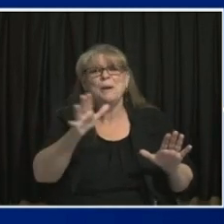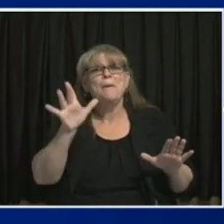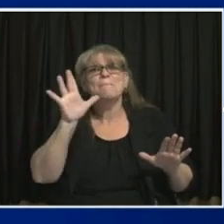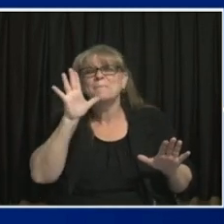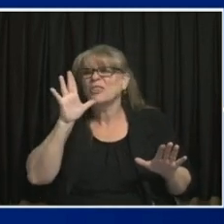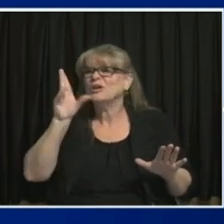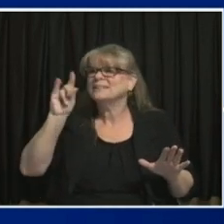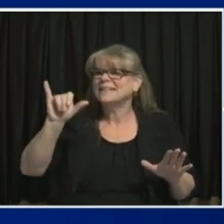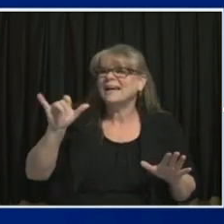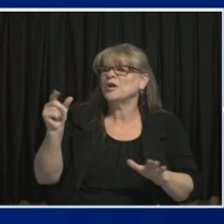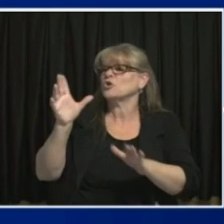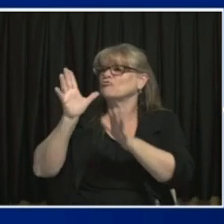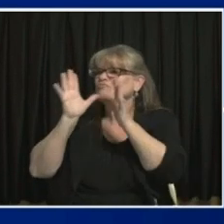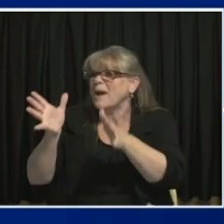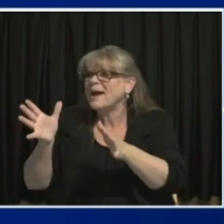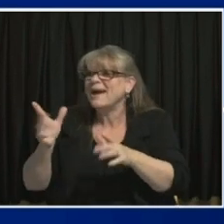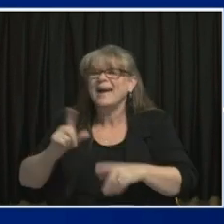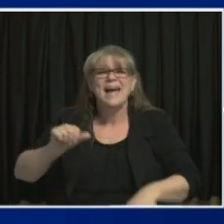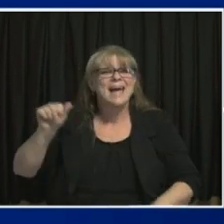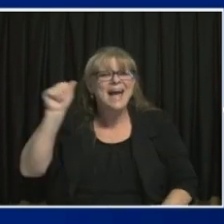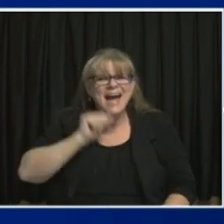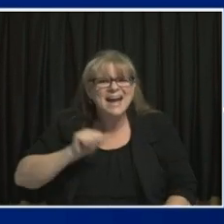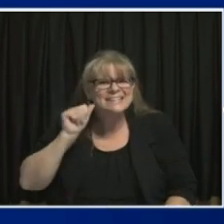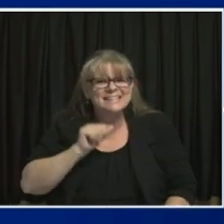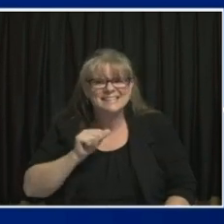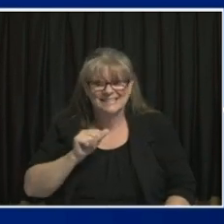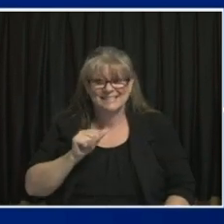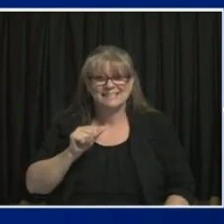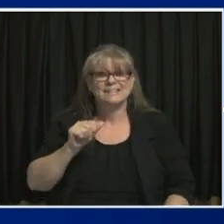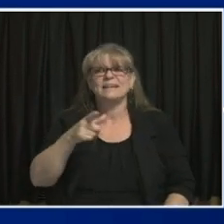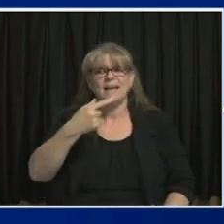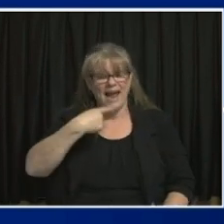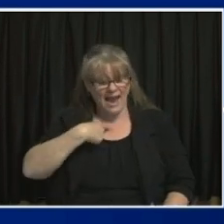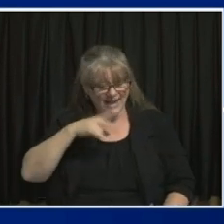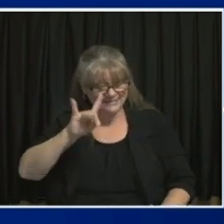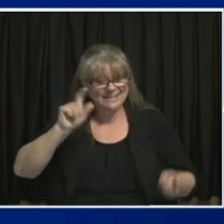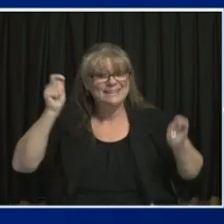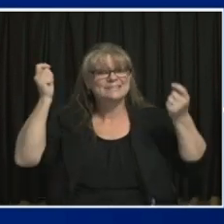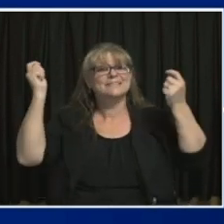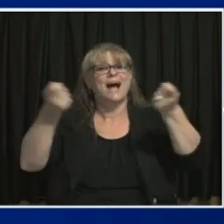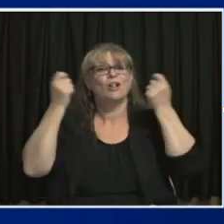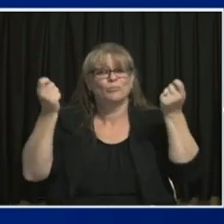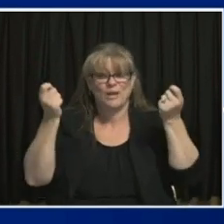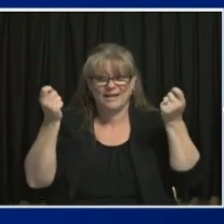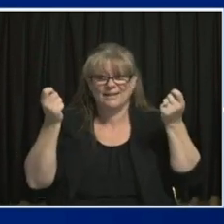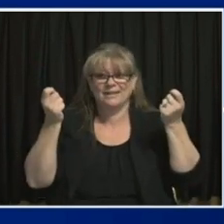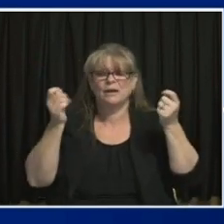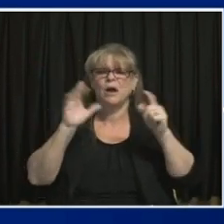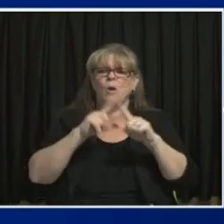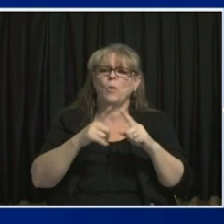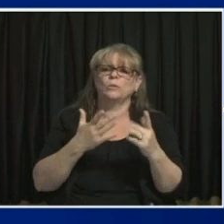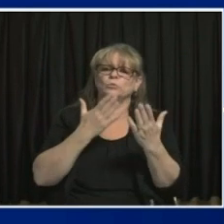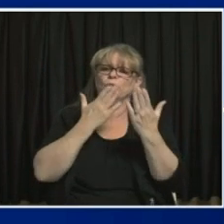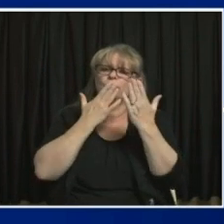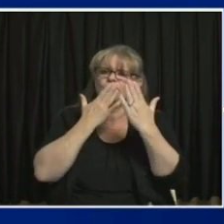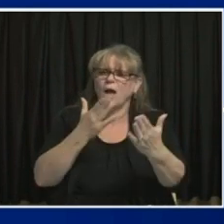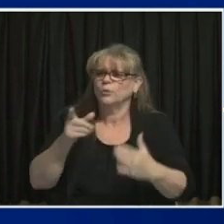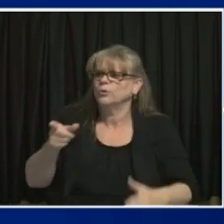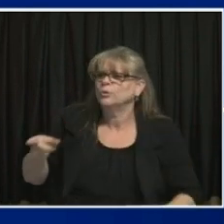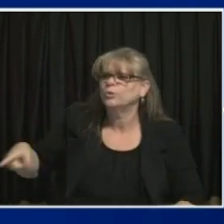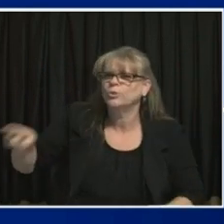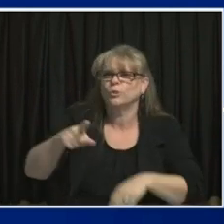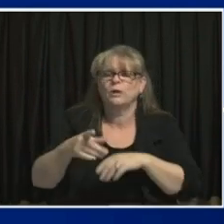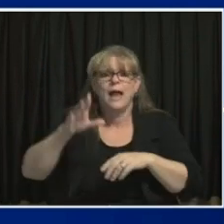and great-grandparents on Mother's Day. I know I did. And I want to thank everyone who resisted the temptation to have a